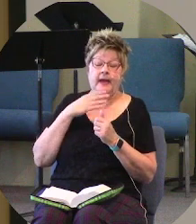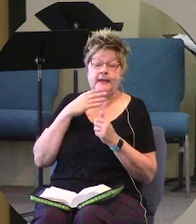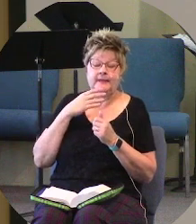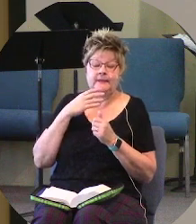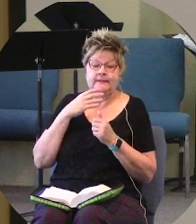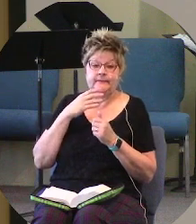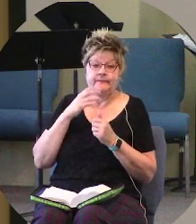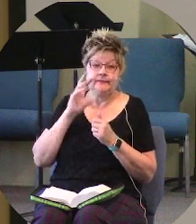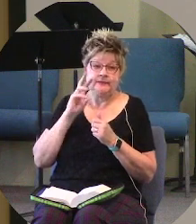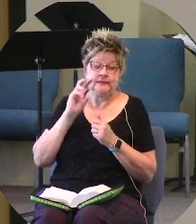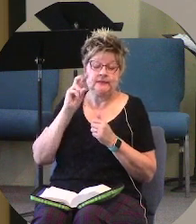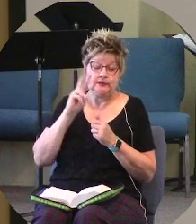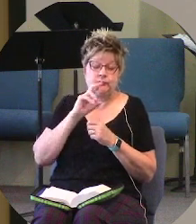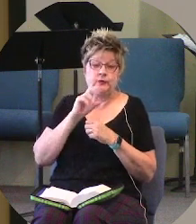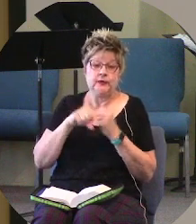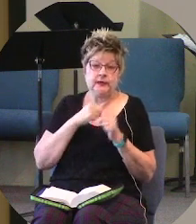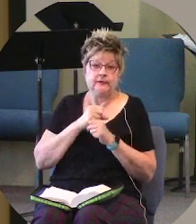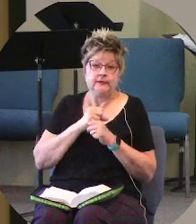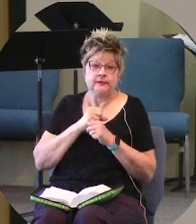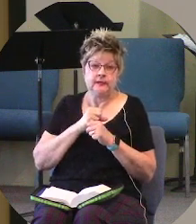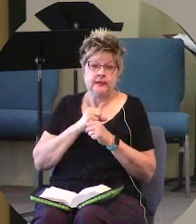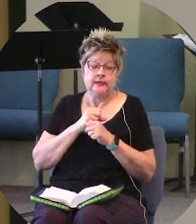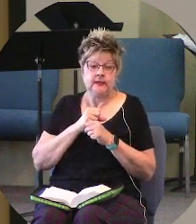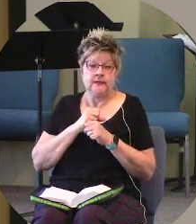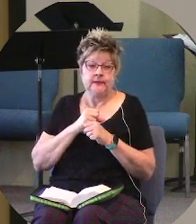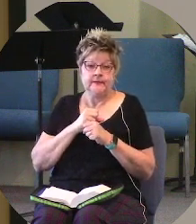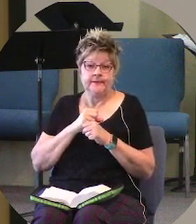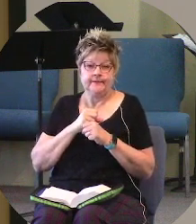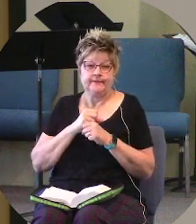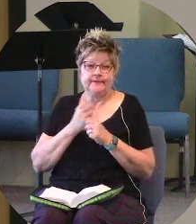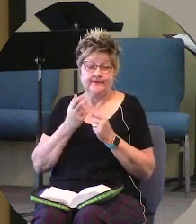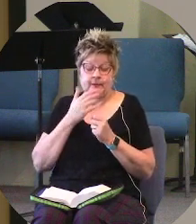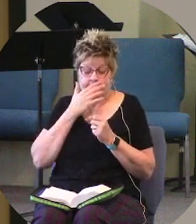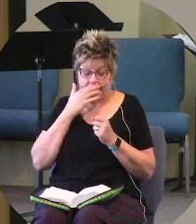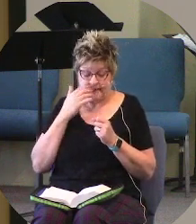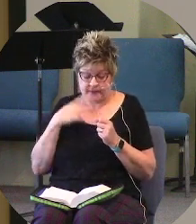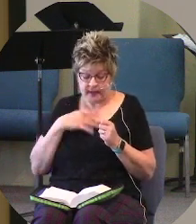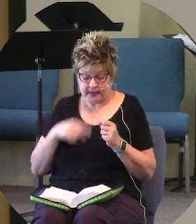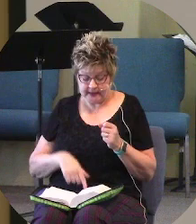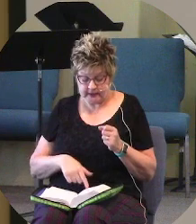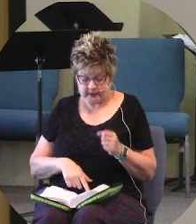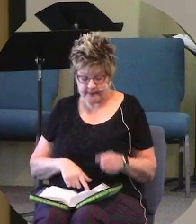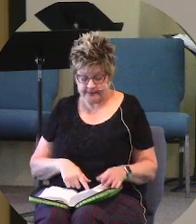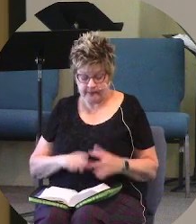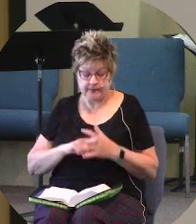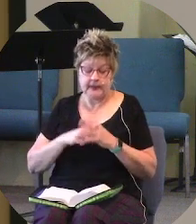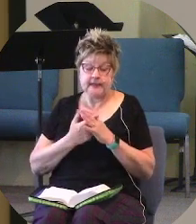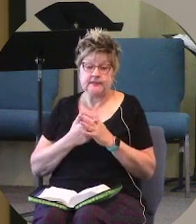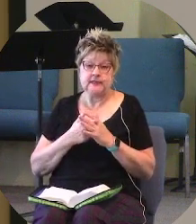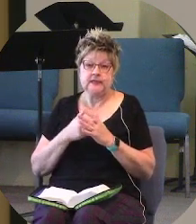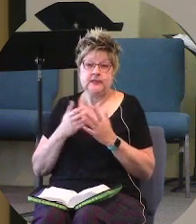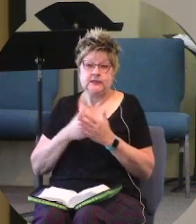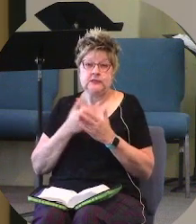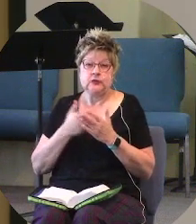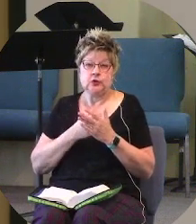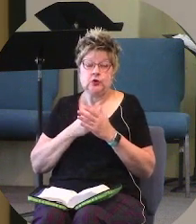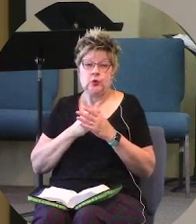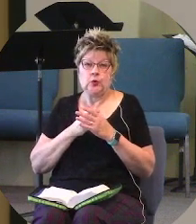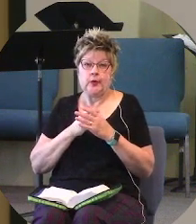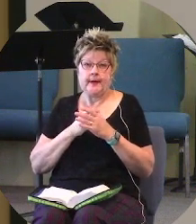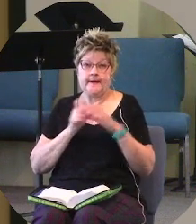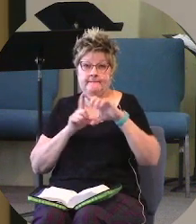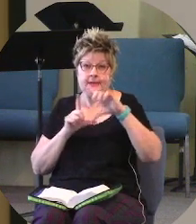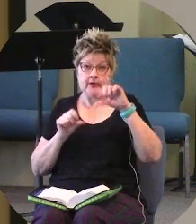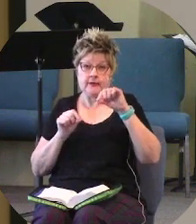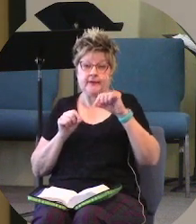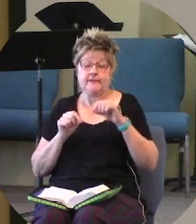I've landed on. I also like the English Standard Version, if you care. But he begins, and this is a new paragraph as Scripture